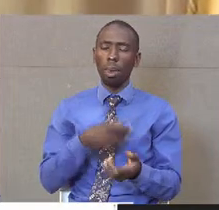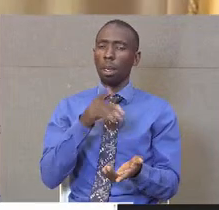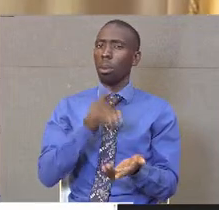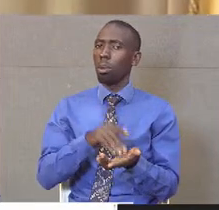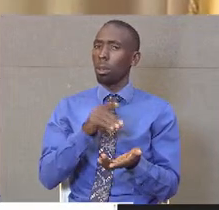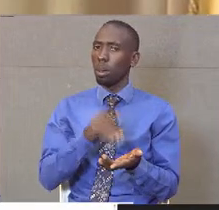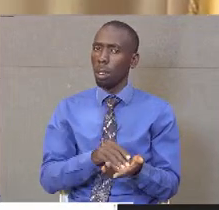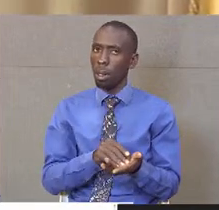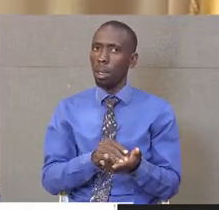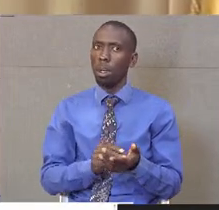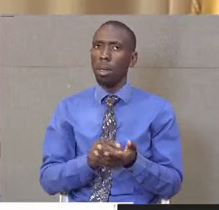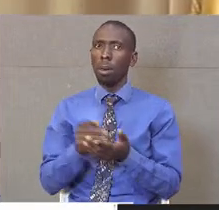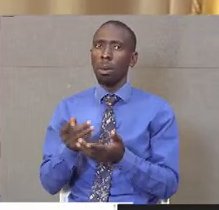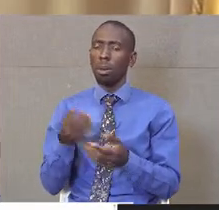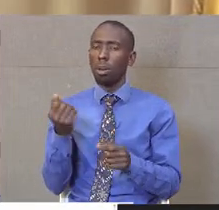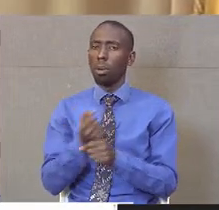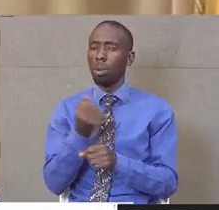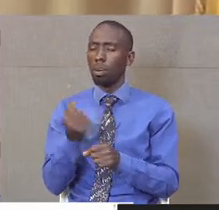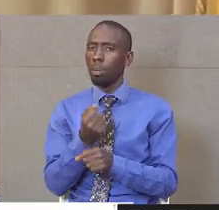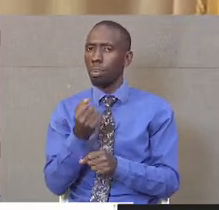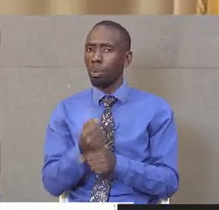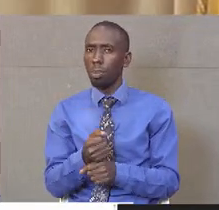doctor doing